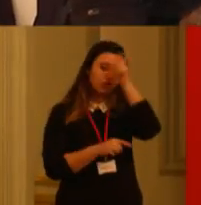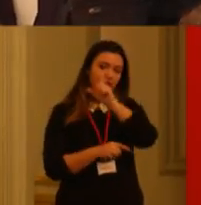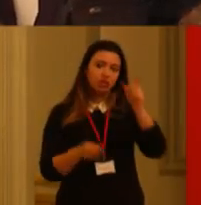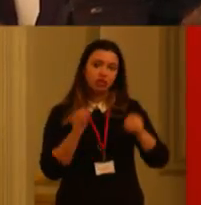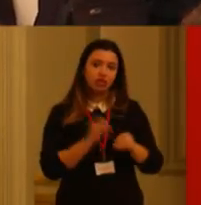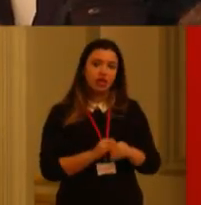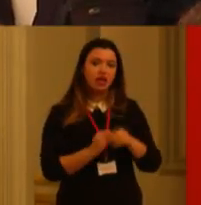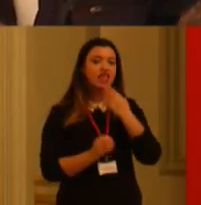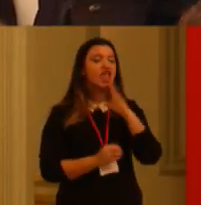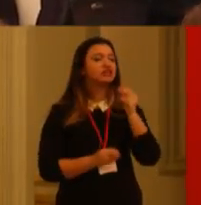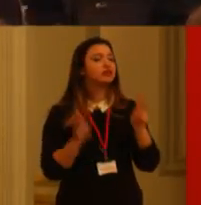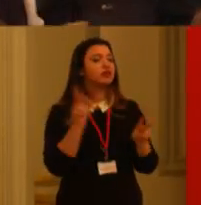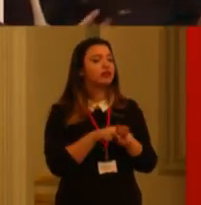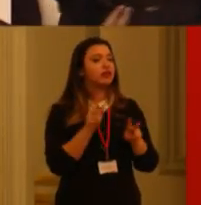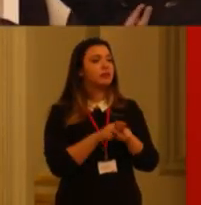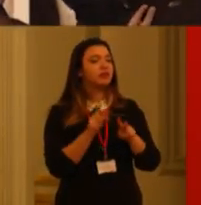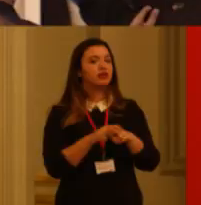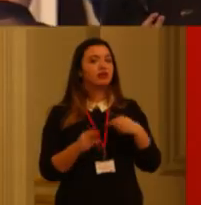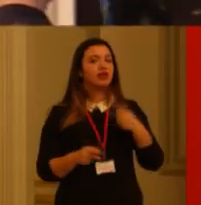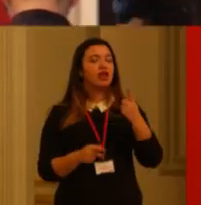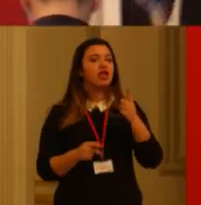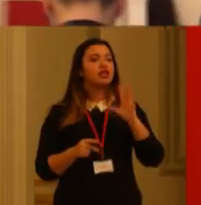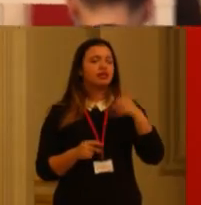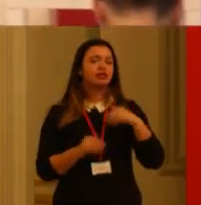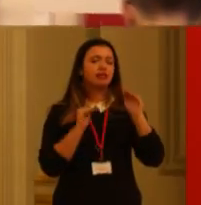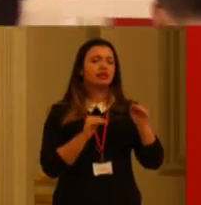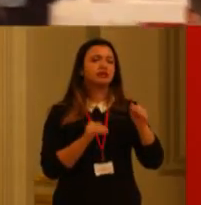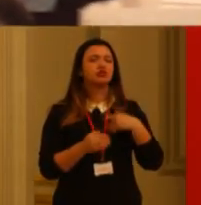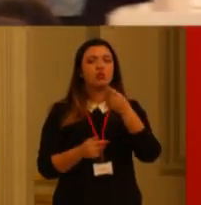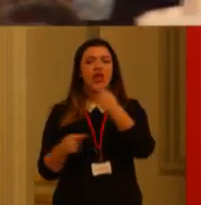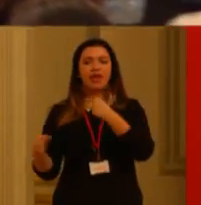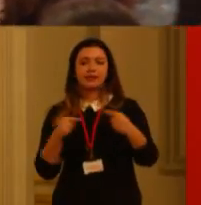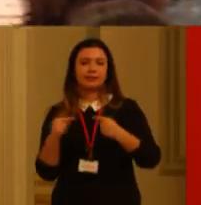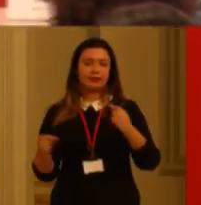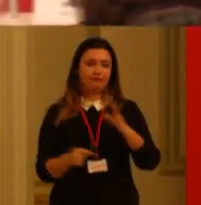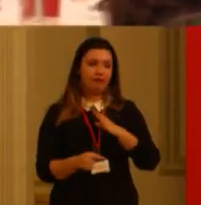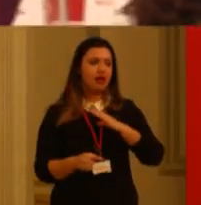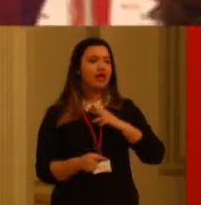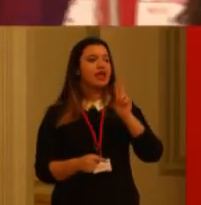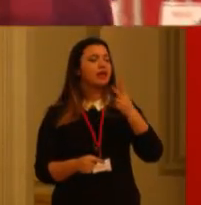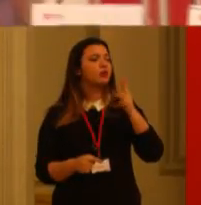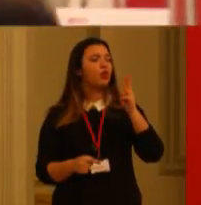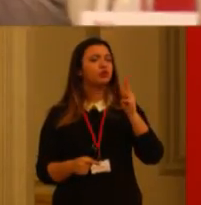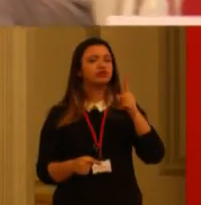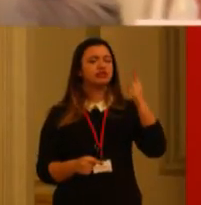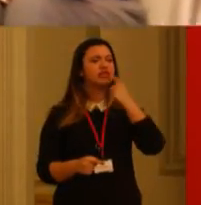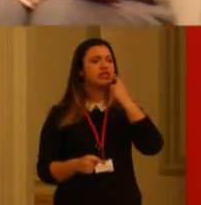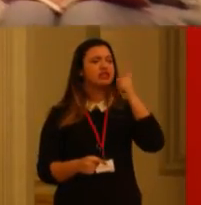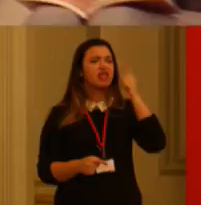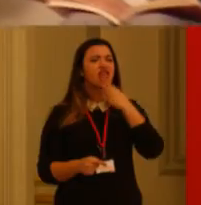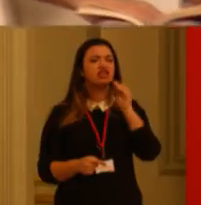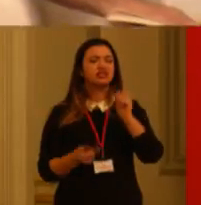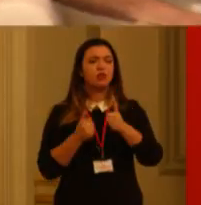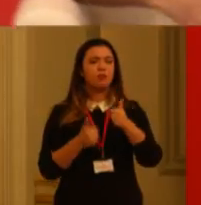with this occasion, we were able to see that there are there are limited mechanisms